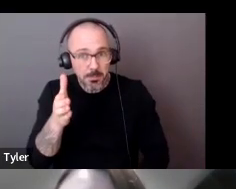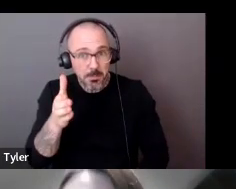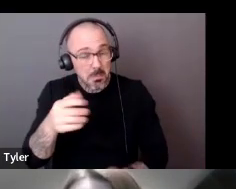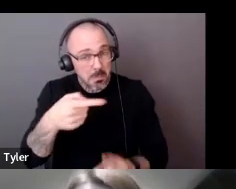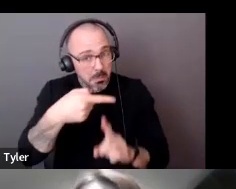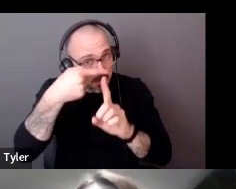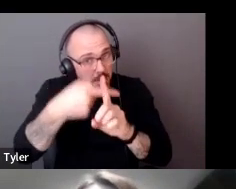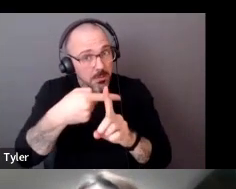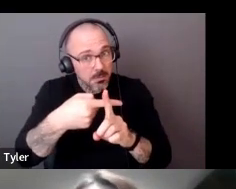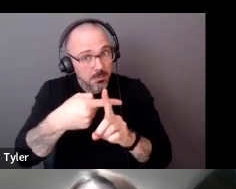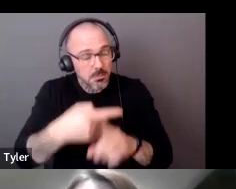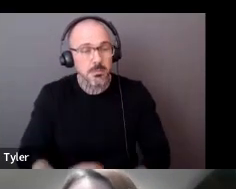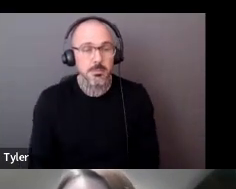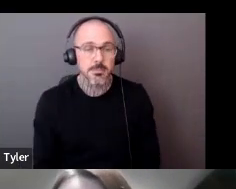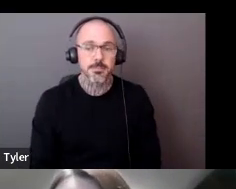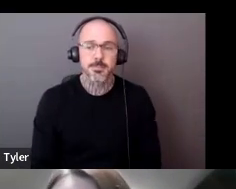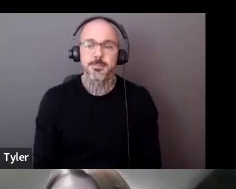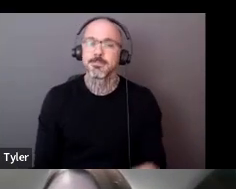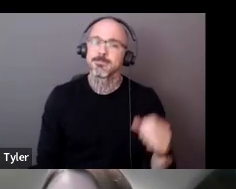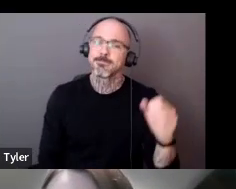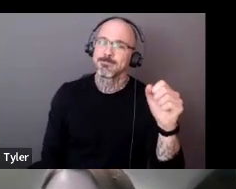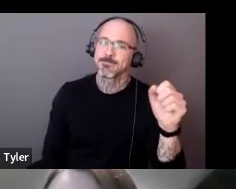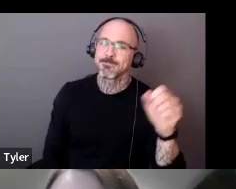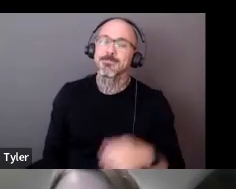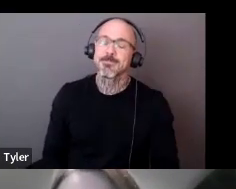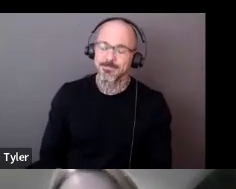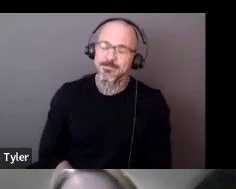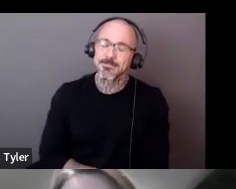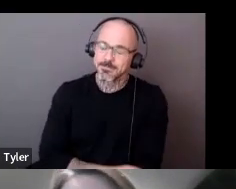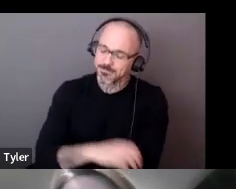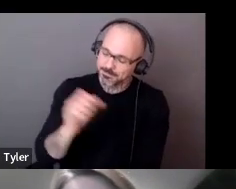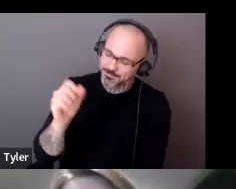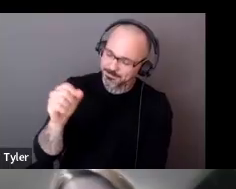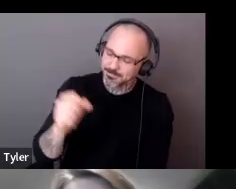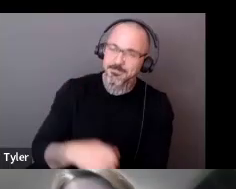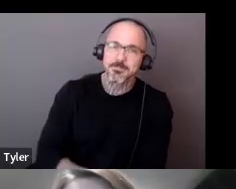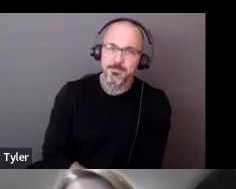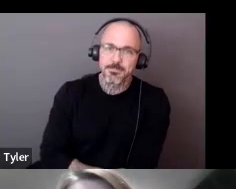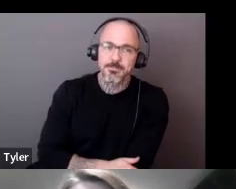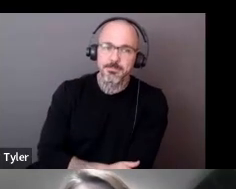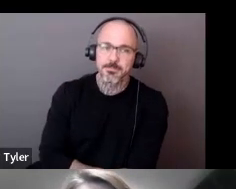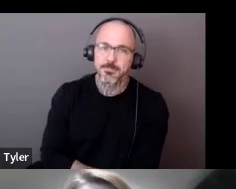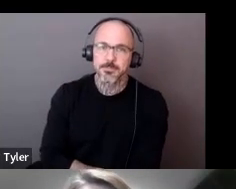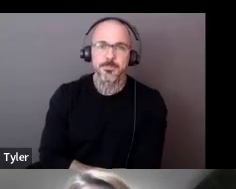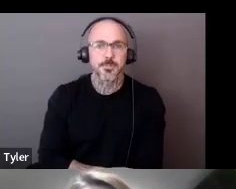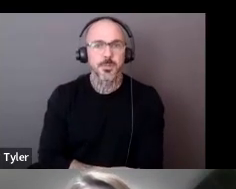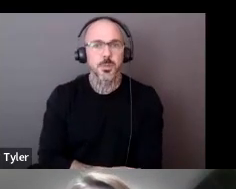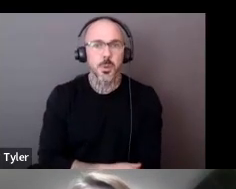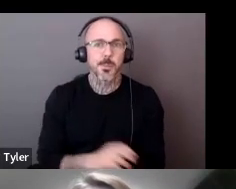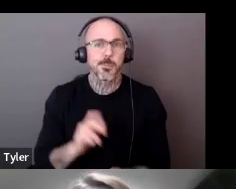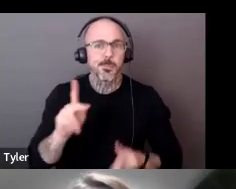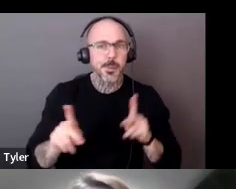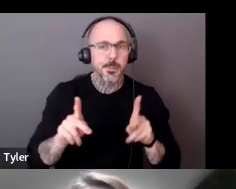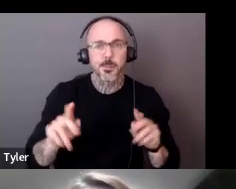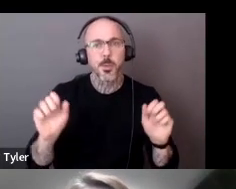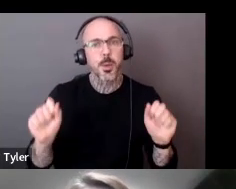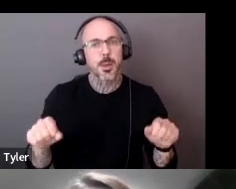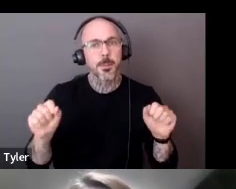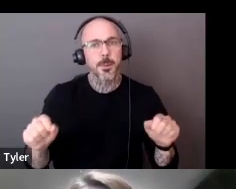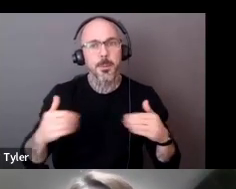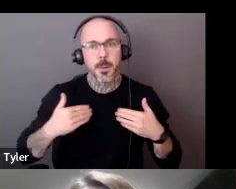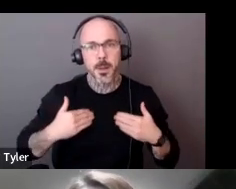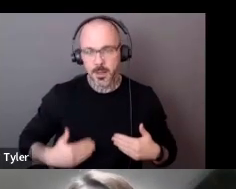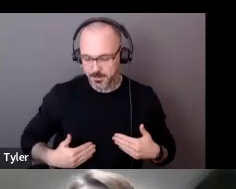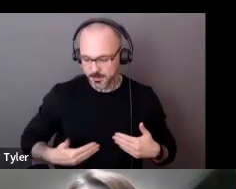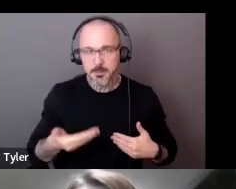Most definitely, because people like able-bodied people or people who are